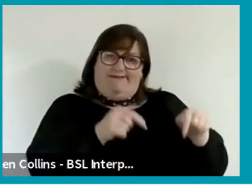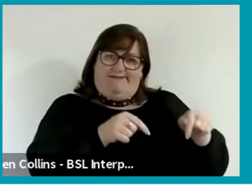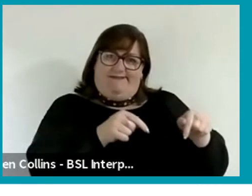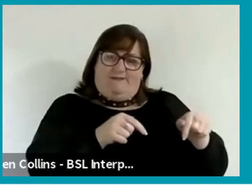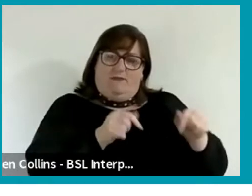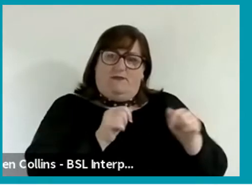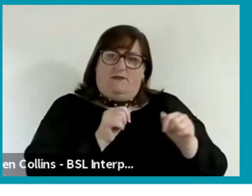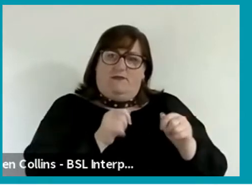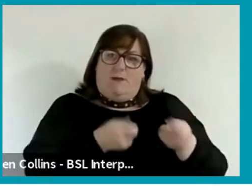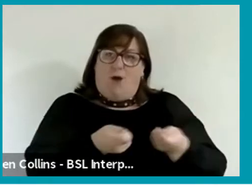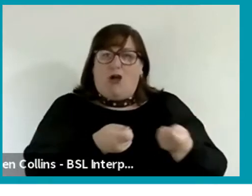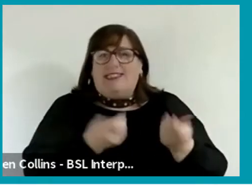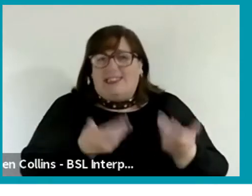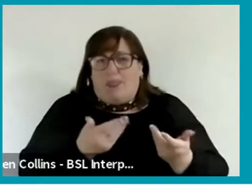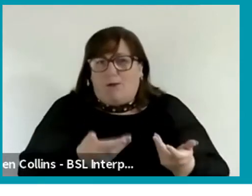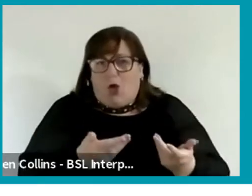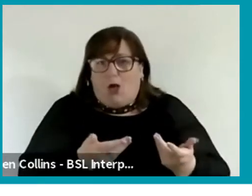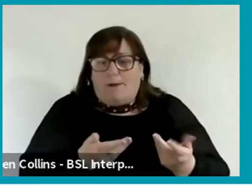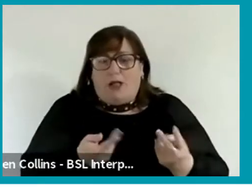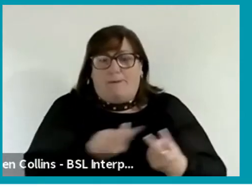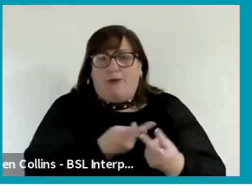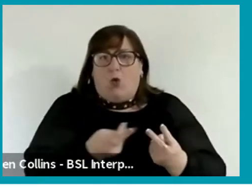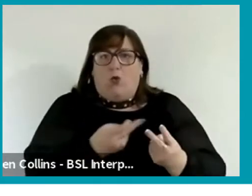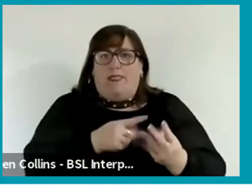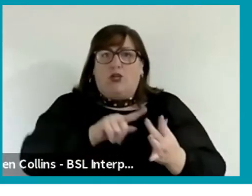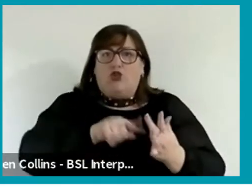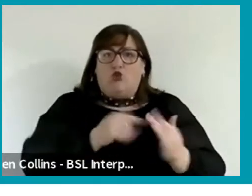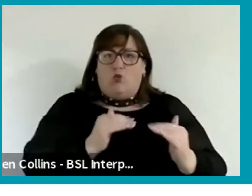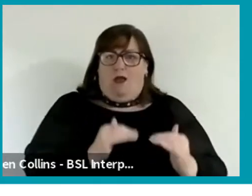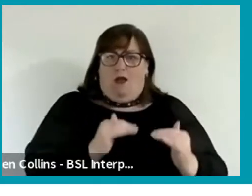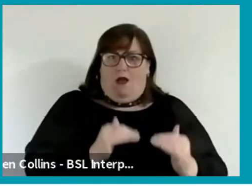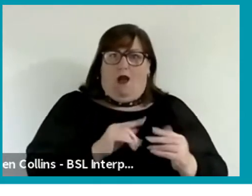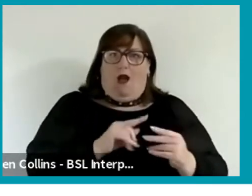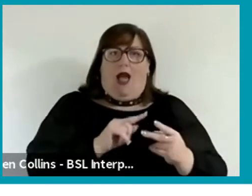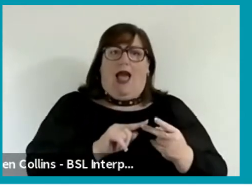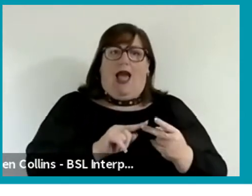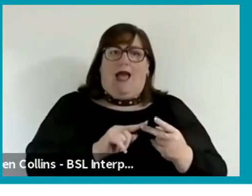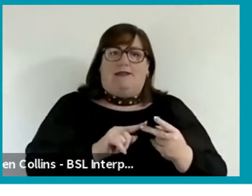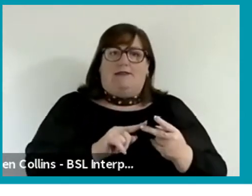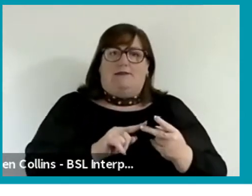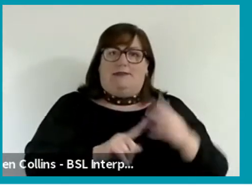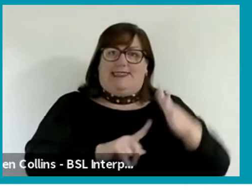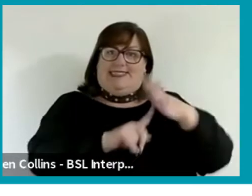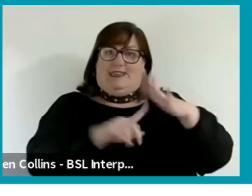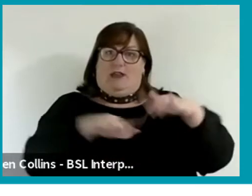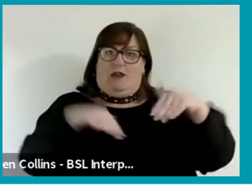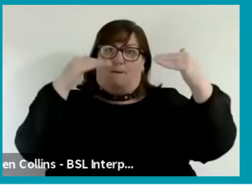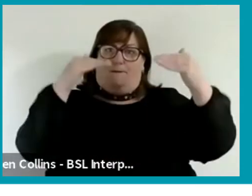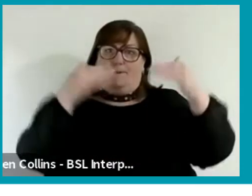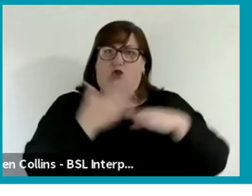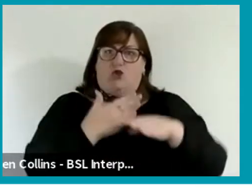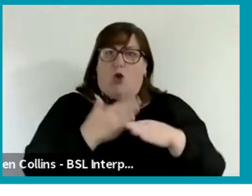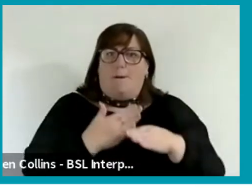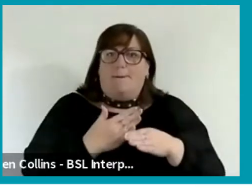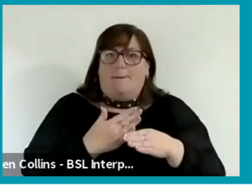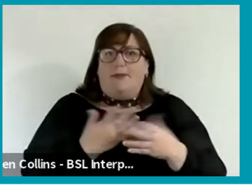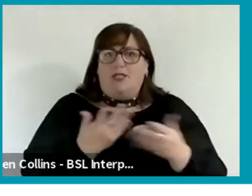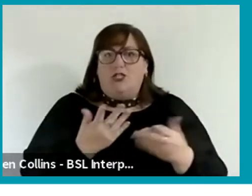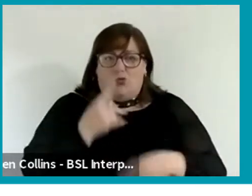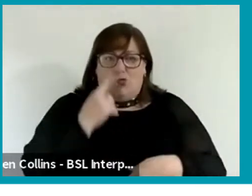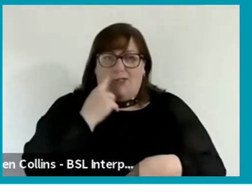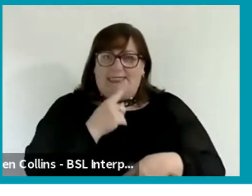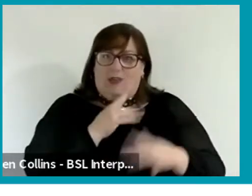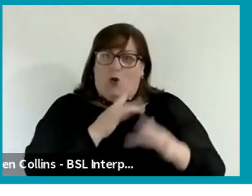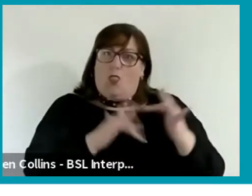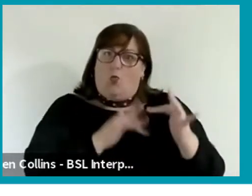jobs, which is great news. And you can find them on our website under the tab careers. Fantastic. Just, we're going to